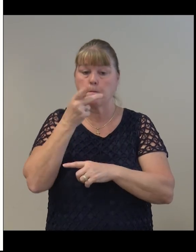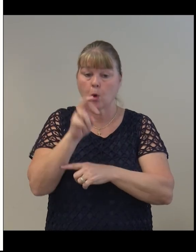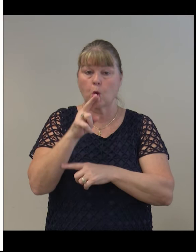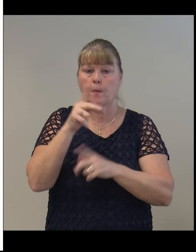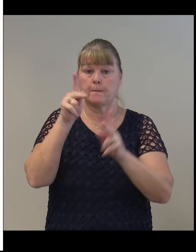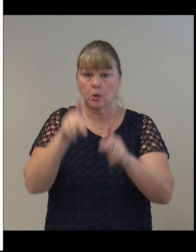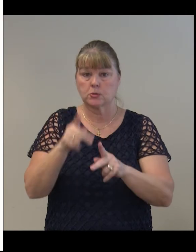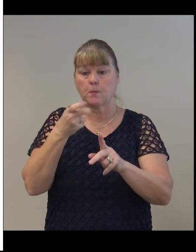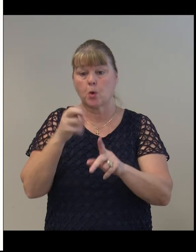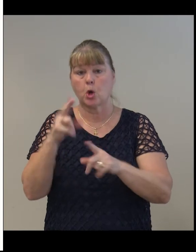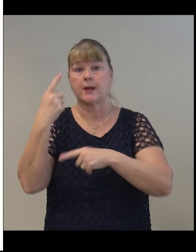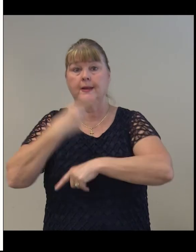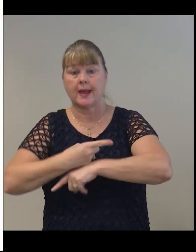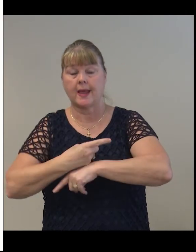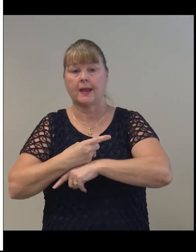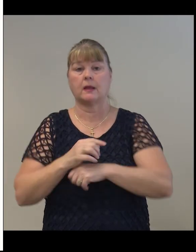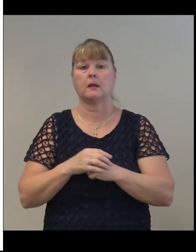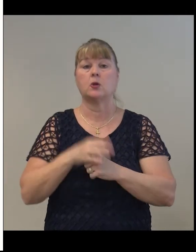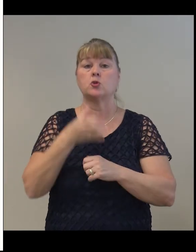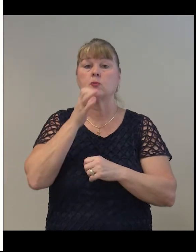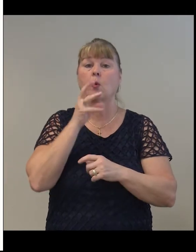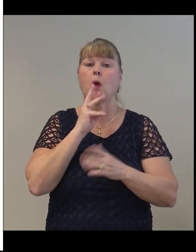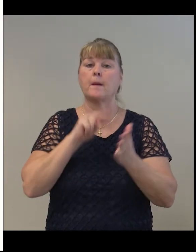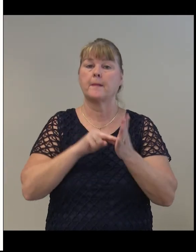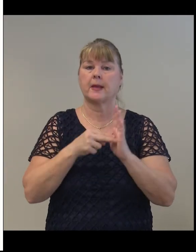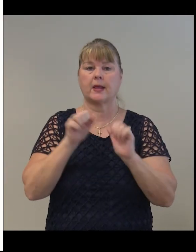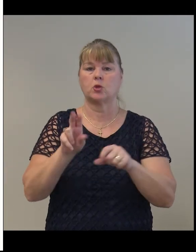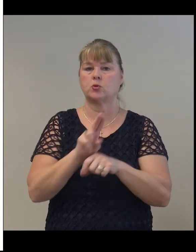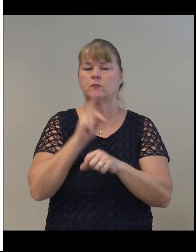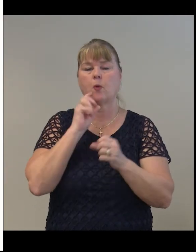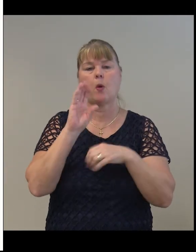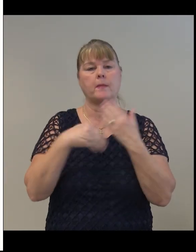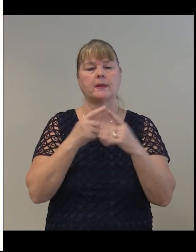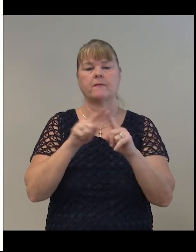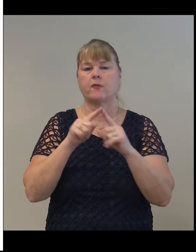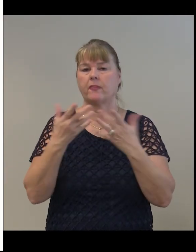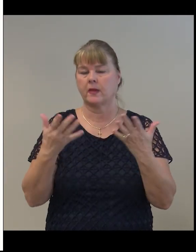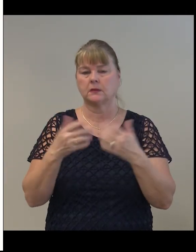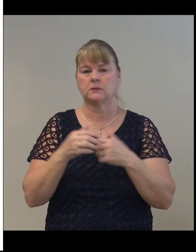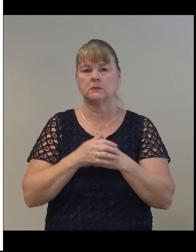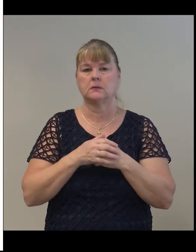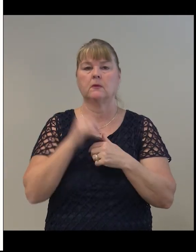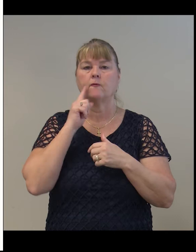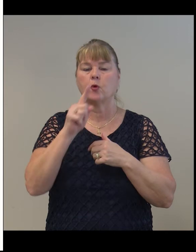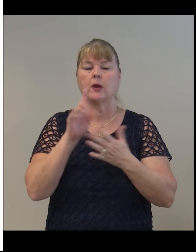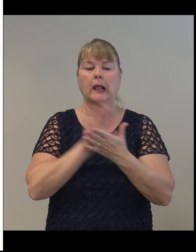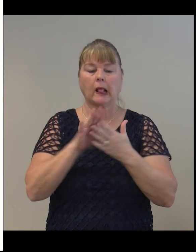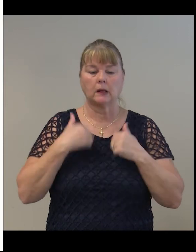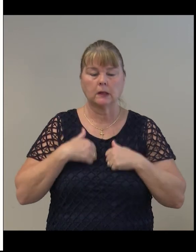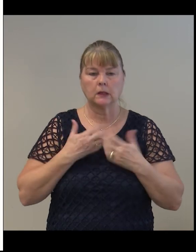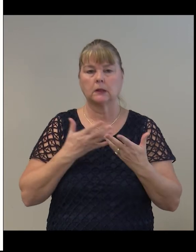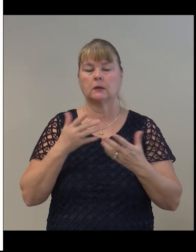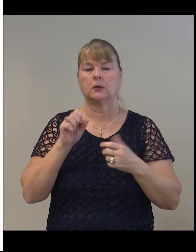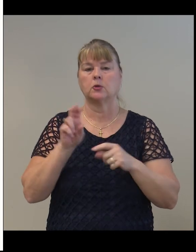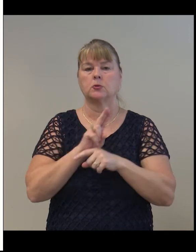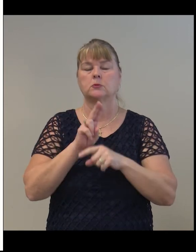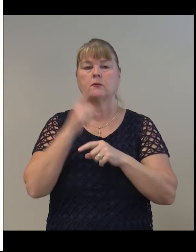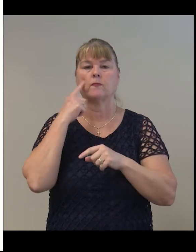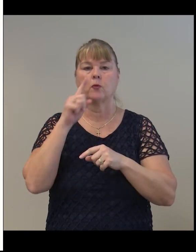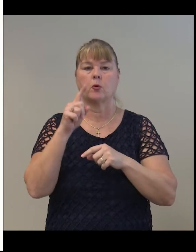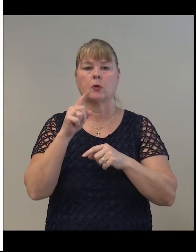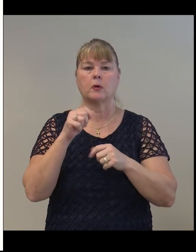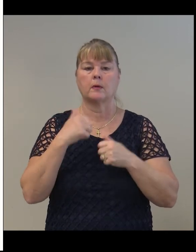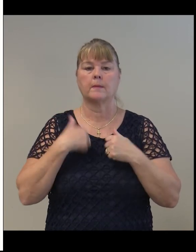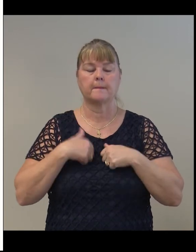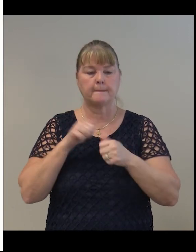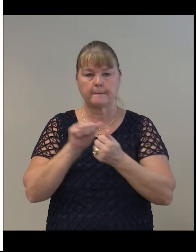per person per day. Now we say drinking water, but this water can be used for all kinds of things. It can be used for sanitation, and it could be